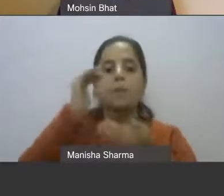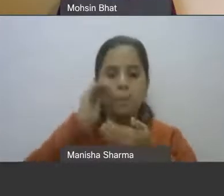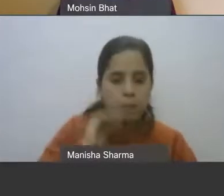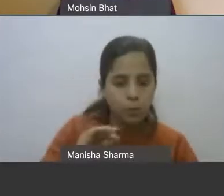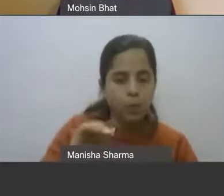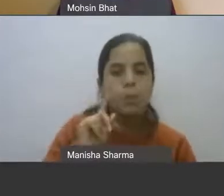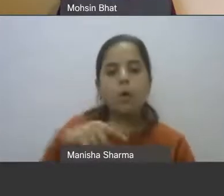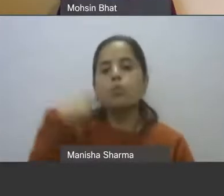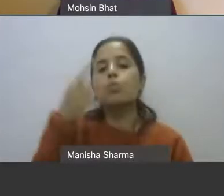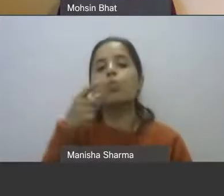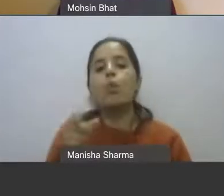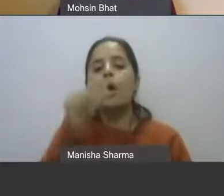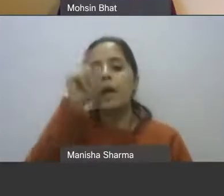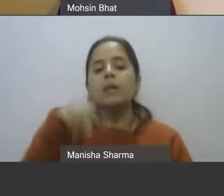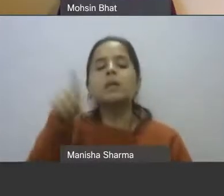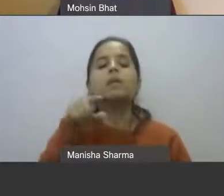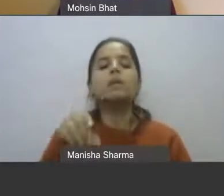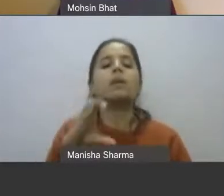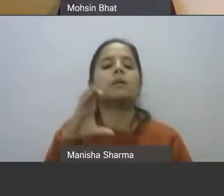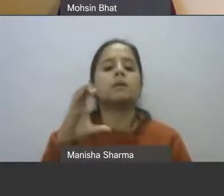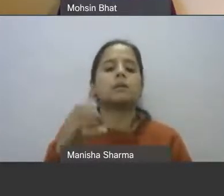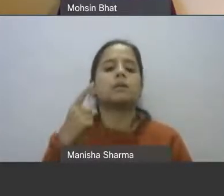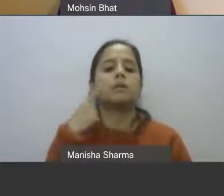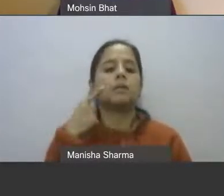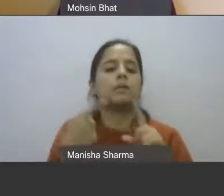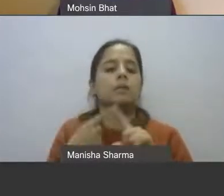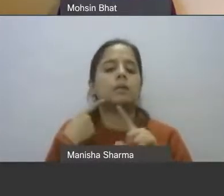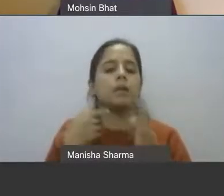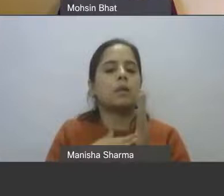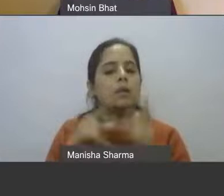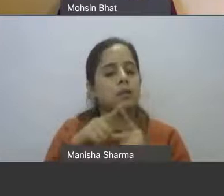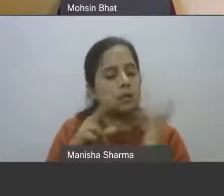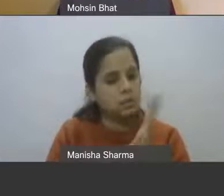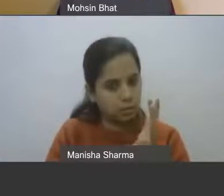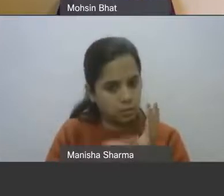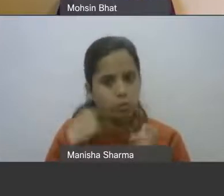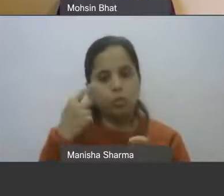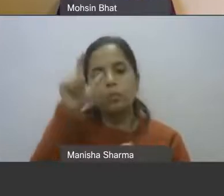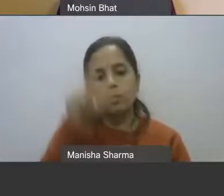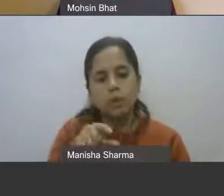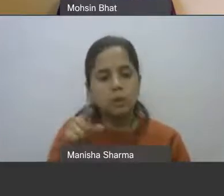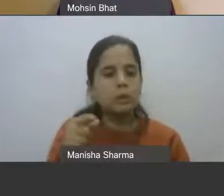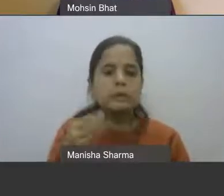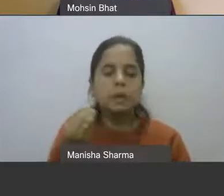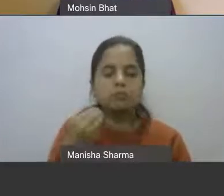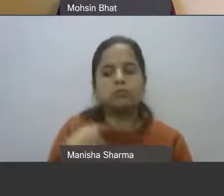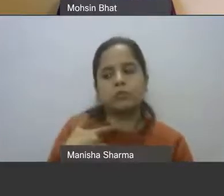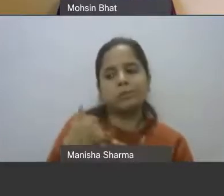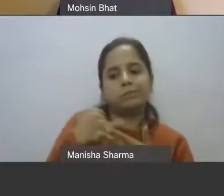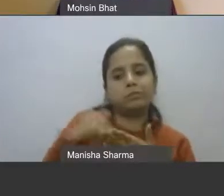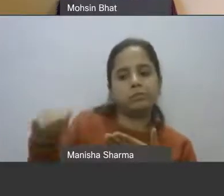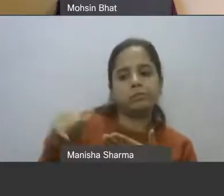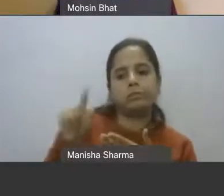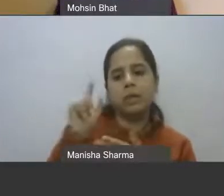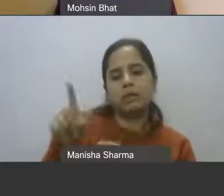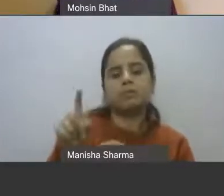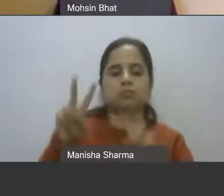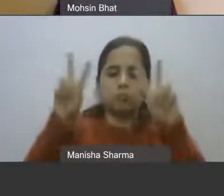and who are Indian citizens. And therefore, that formalistic formula has to be rejected.